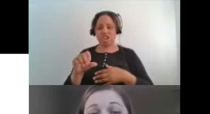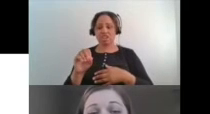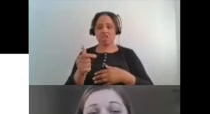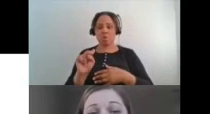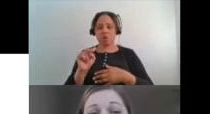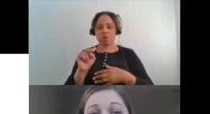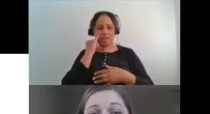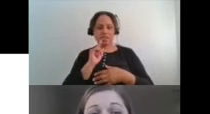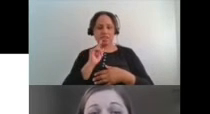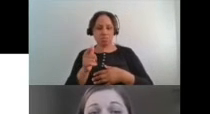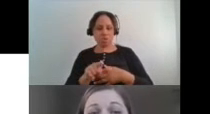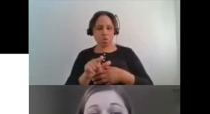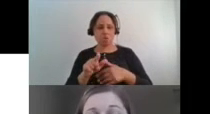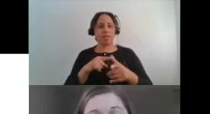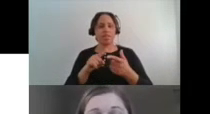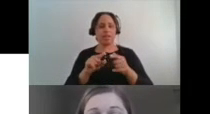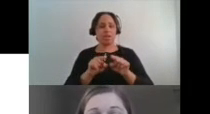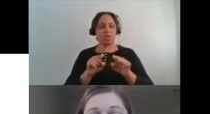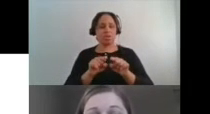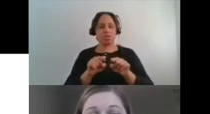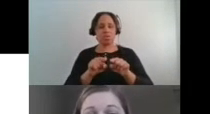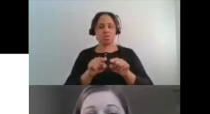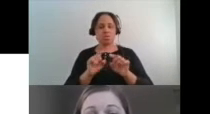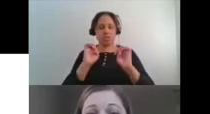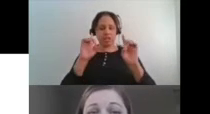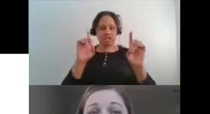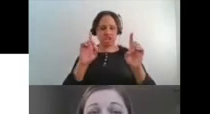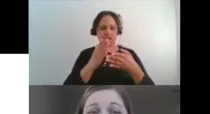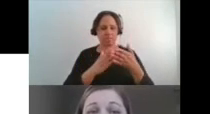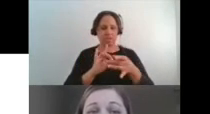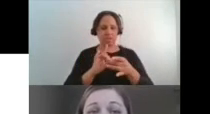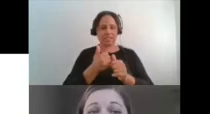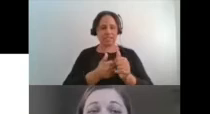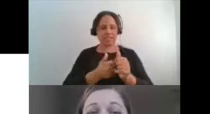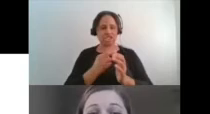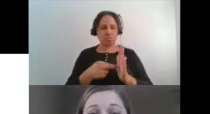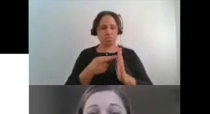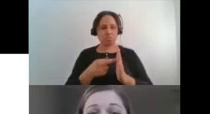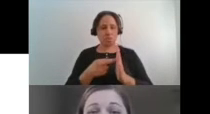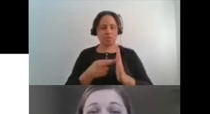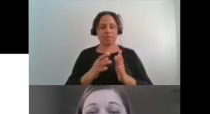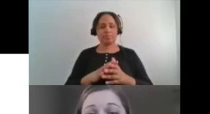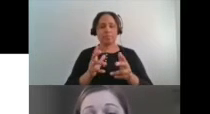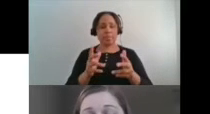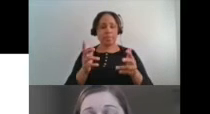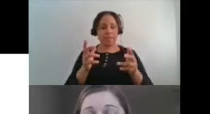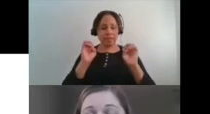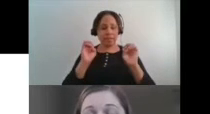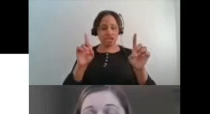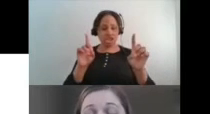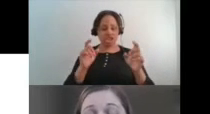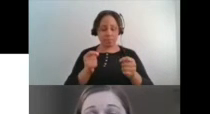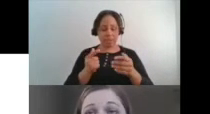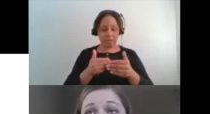And then they also do, again, education is part of each role. a lot of education immediately